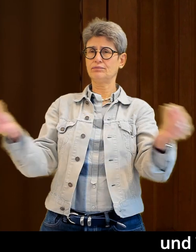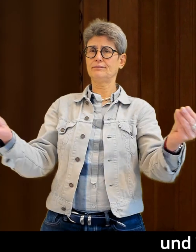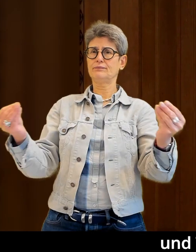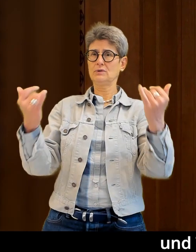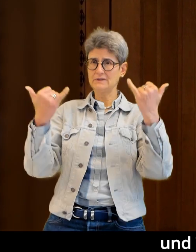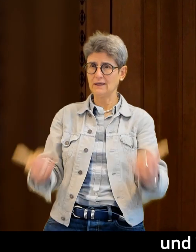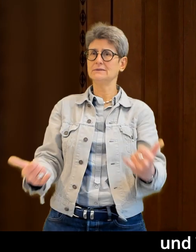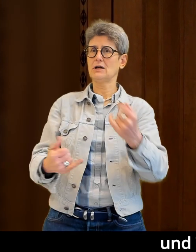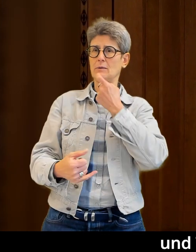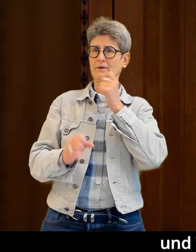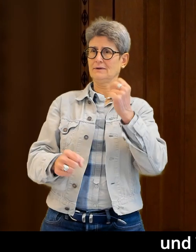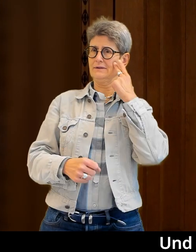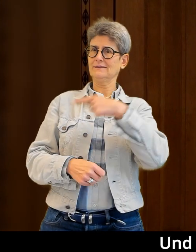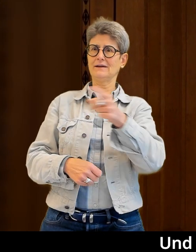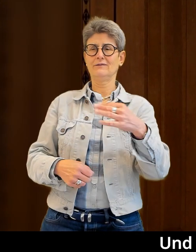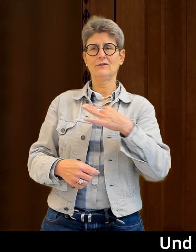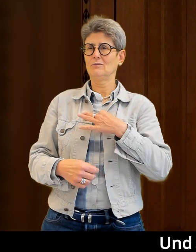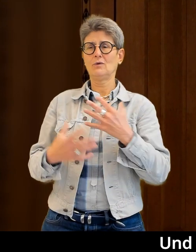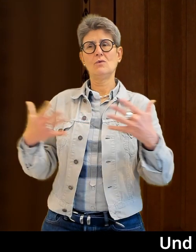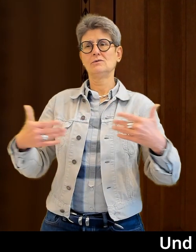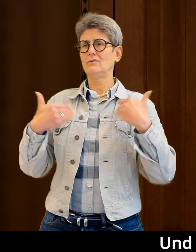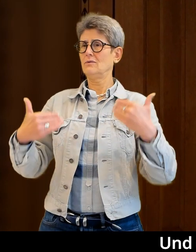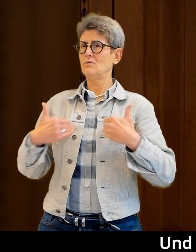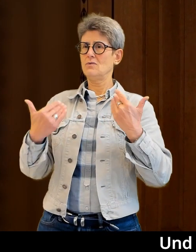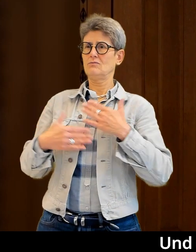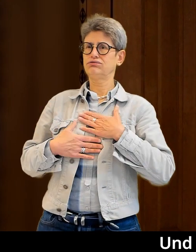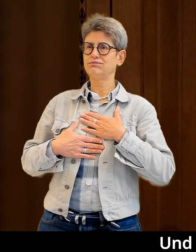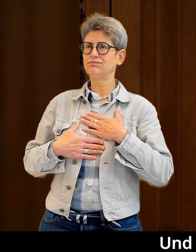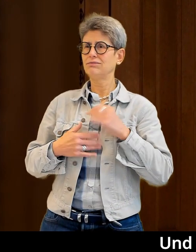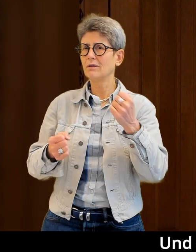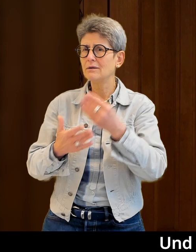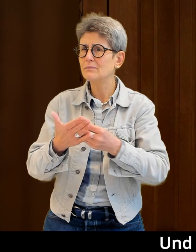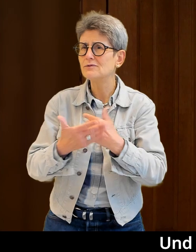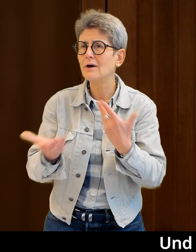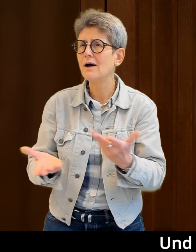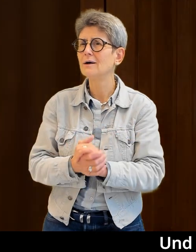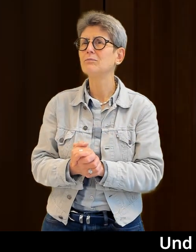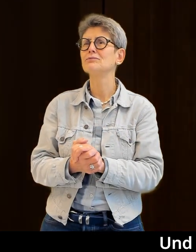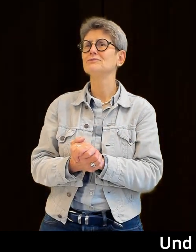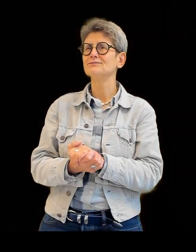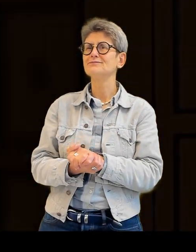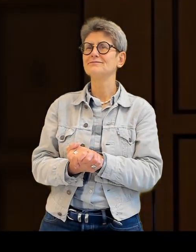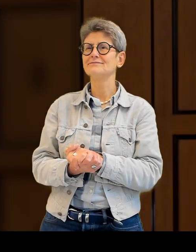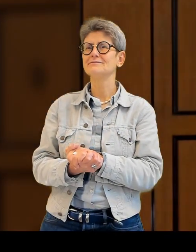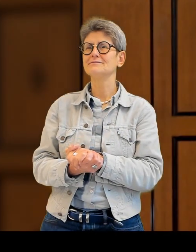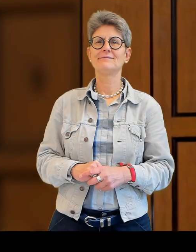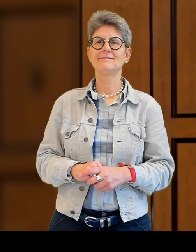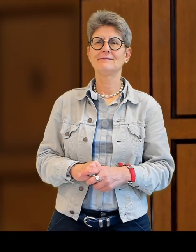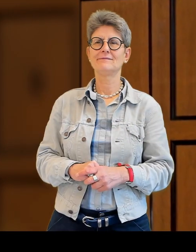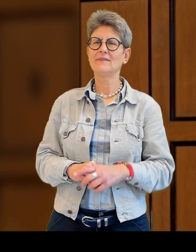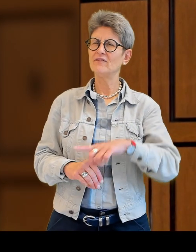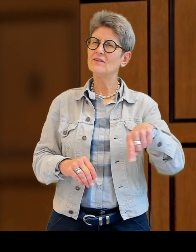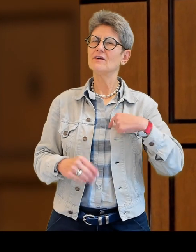for decades. And to see these objects is a great joy that we cannot really describe. We're happy to